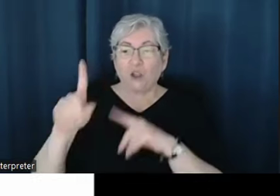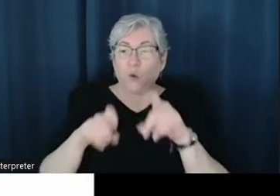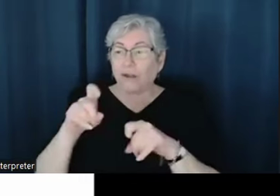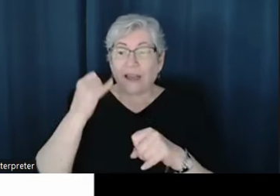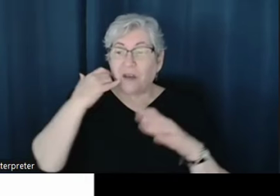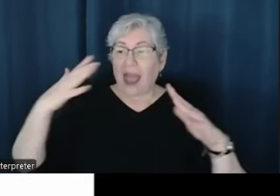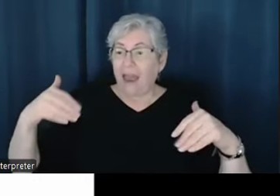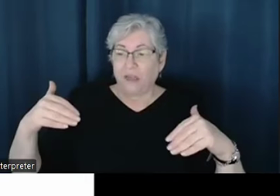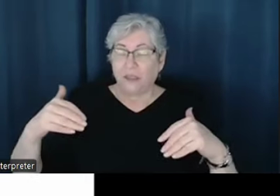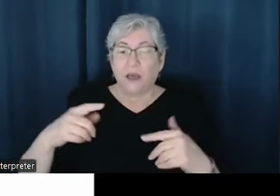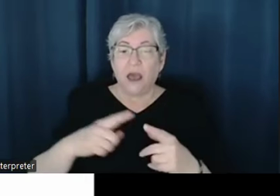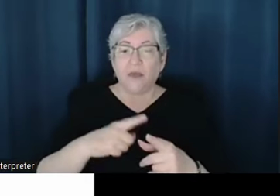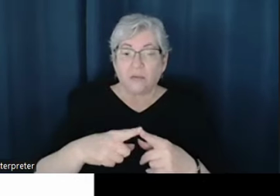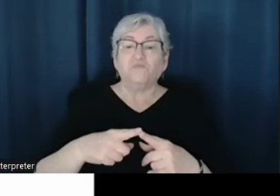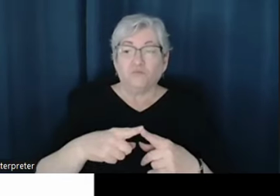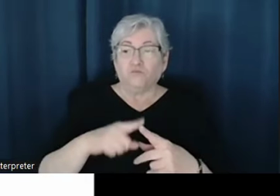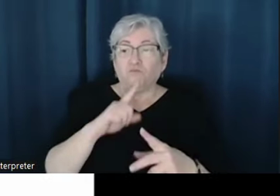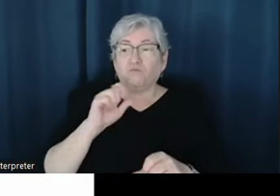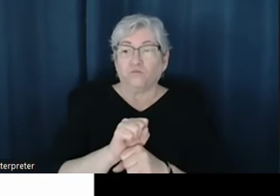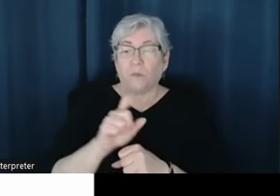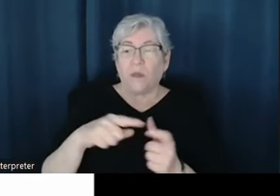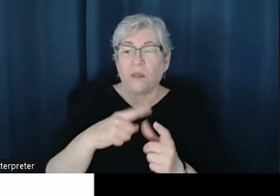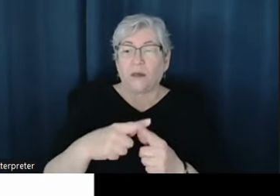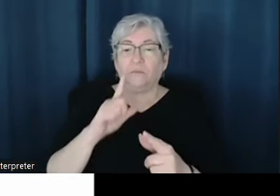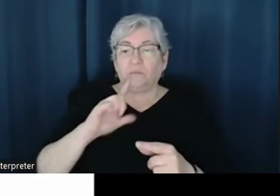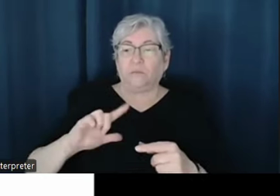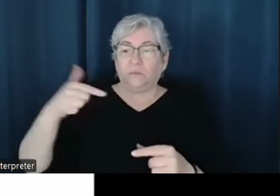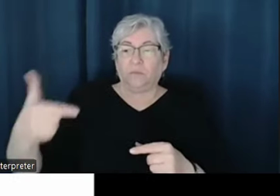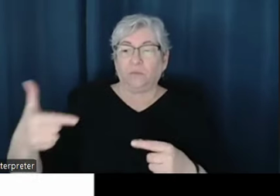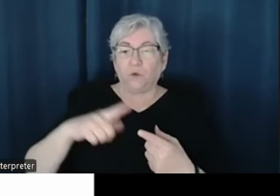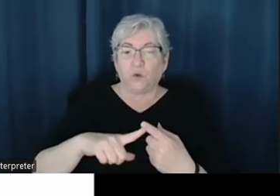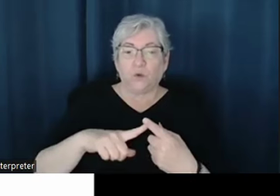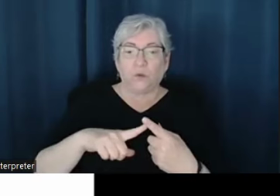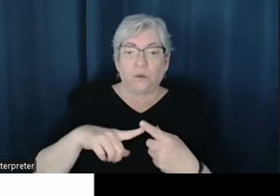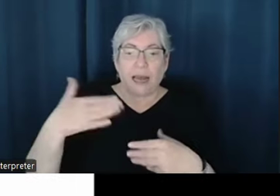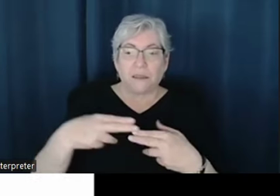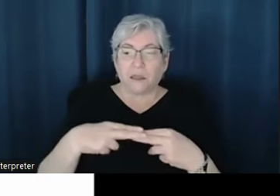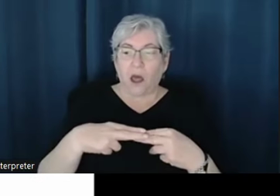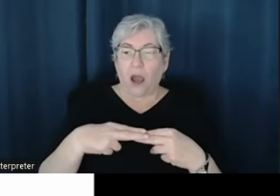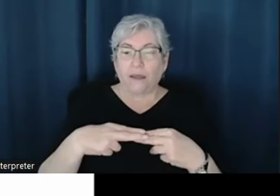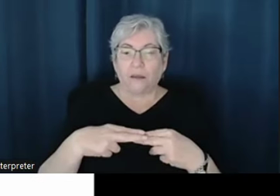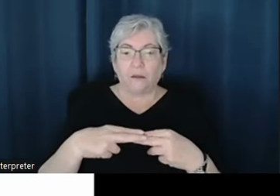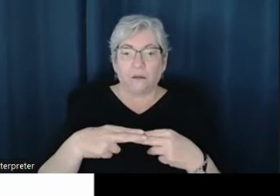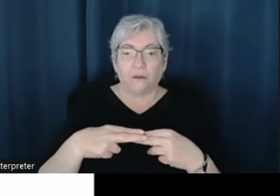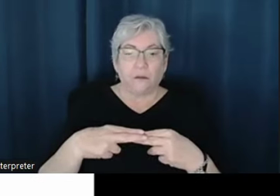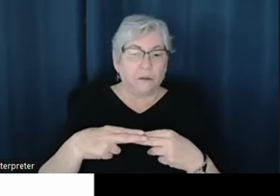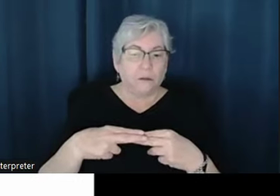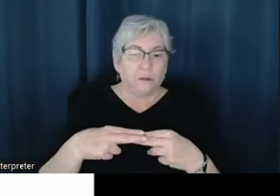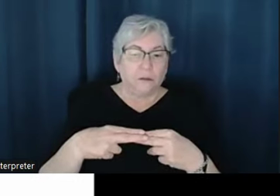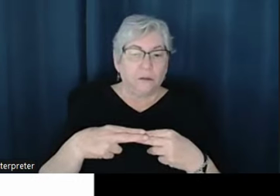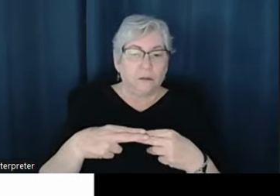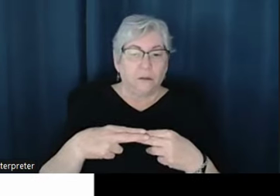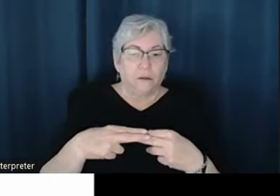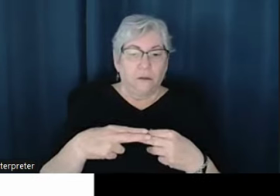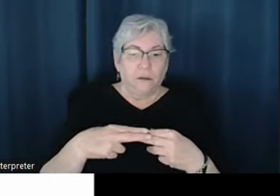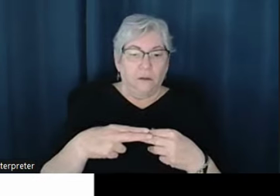done so. And if you already have done so, then I want to turn it over, go to the next slide, and we can turn it over to,